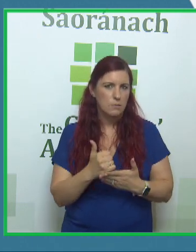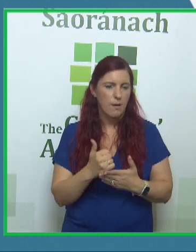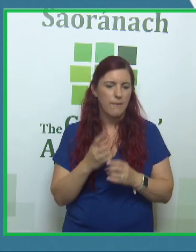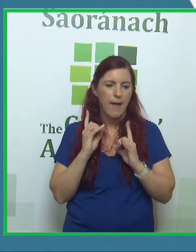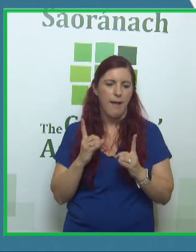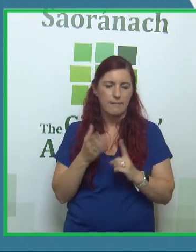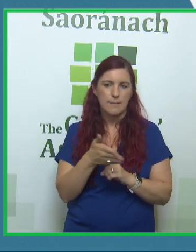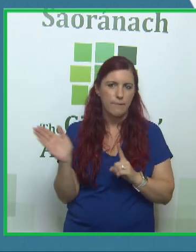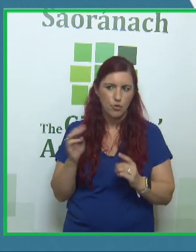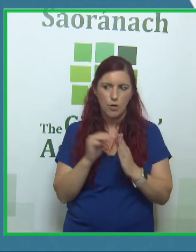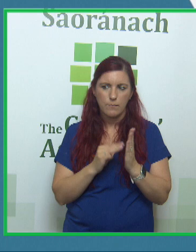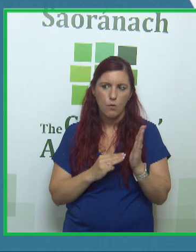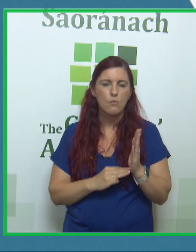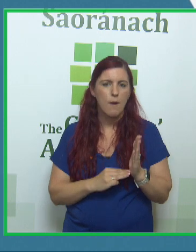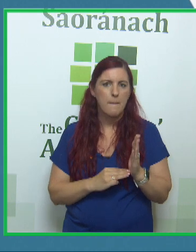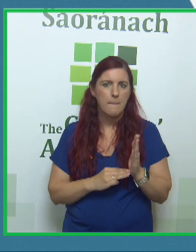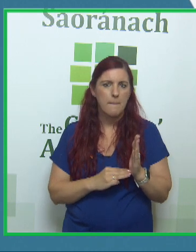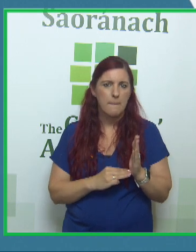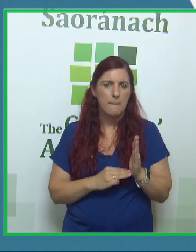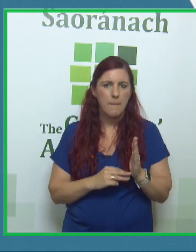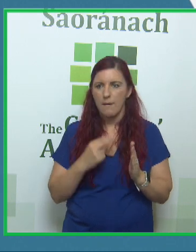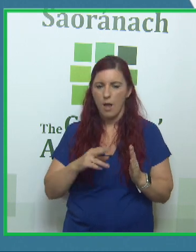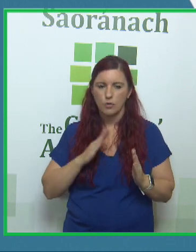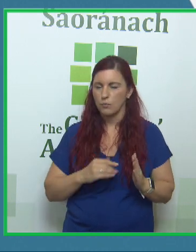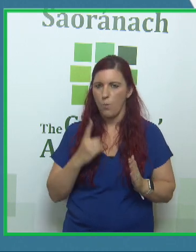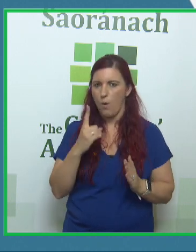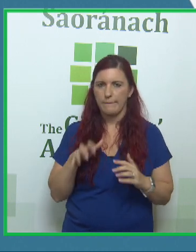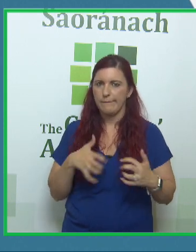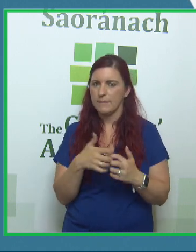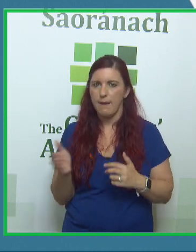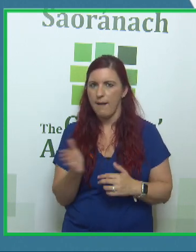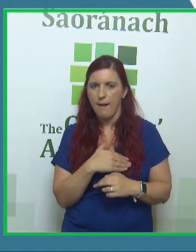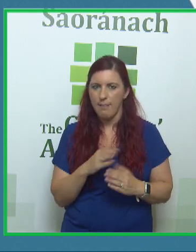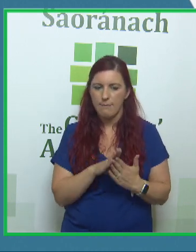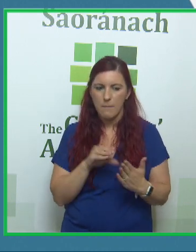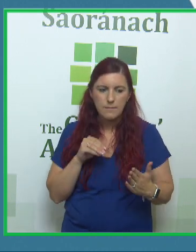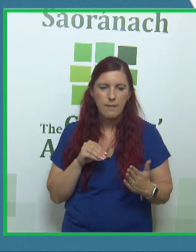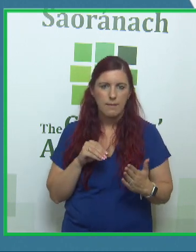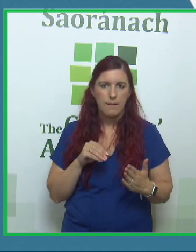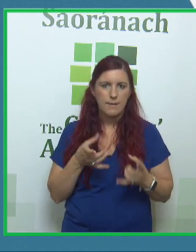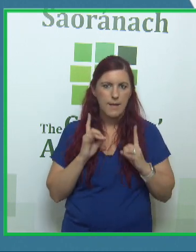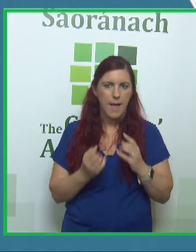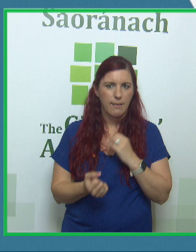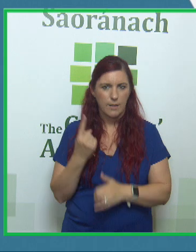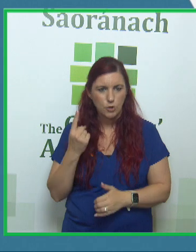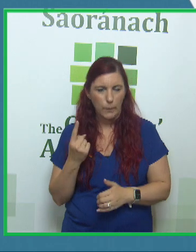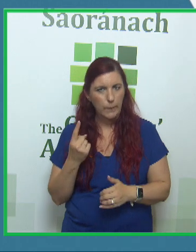health diversion programme, but moving beyond the one chance model. If drug use is a health issue the first time, it's a health issue the 100th